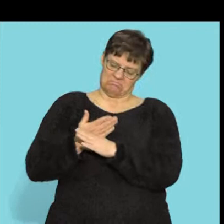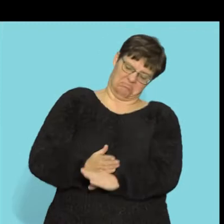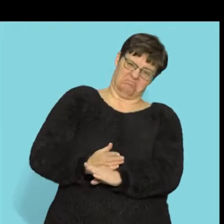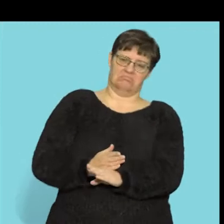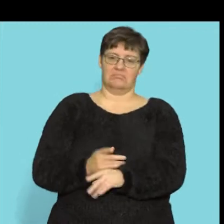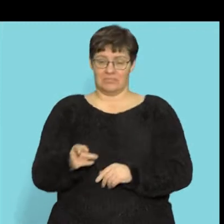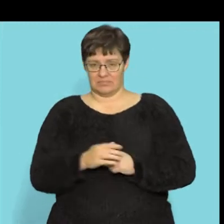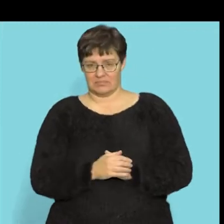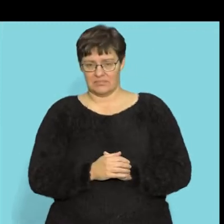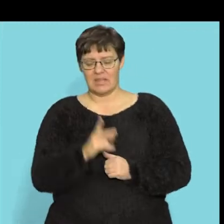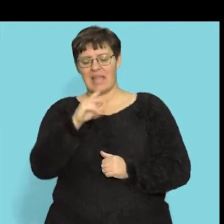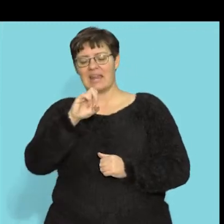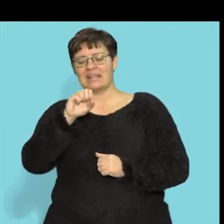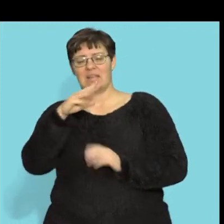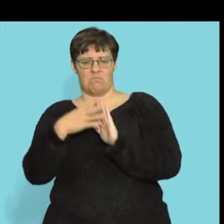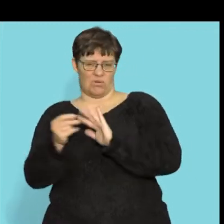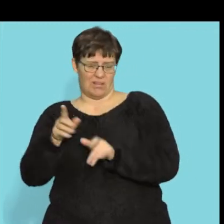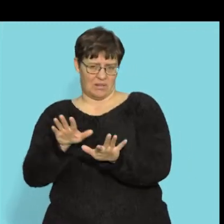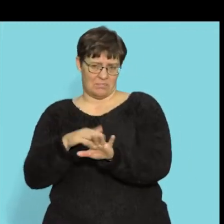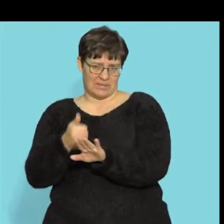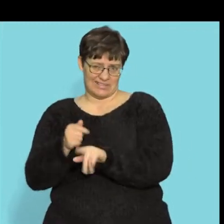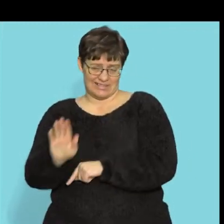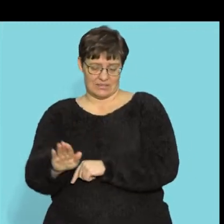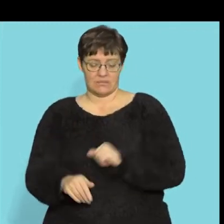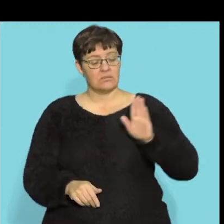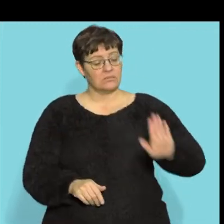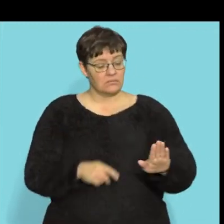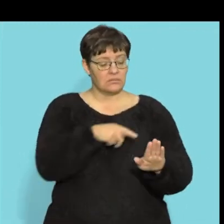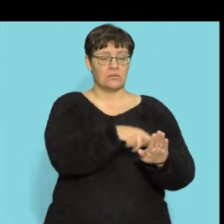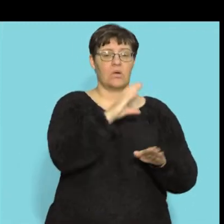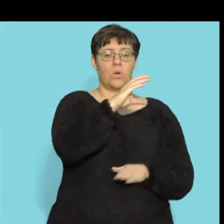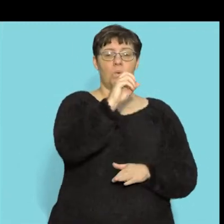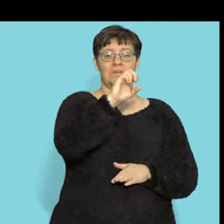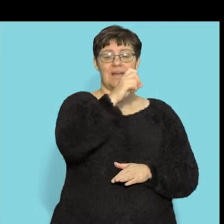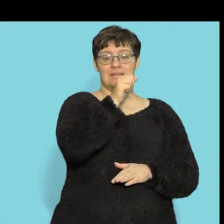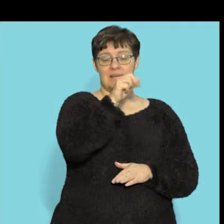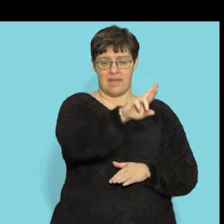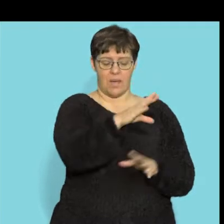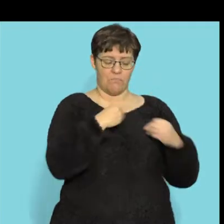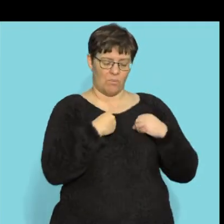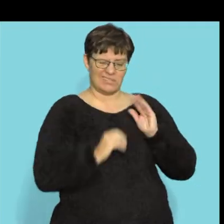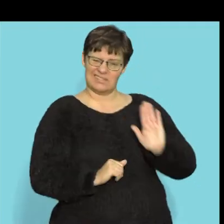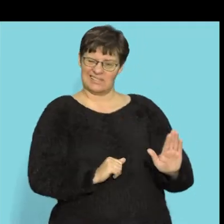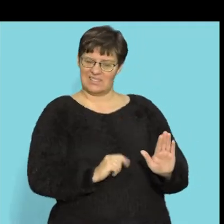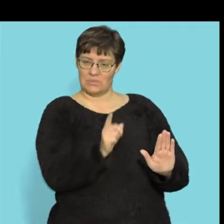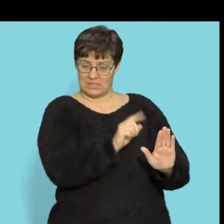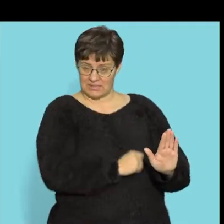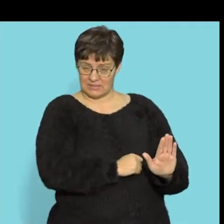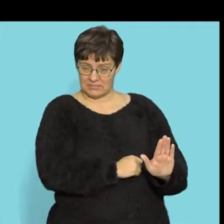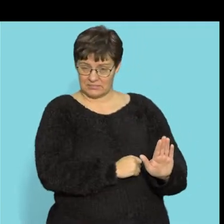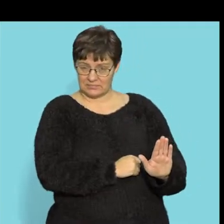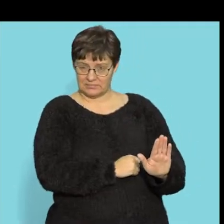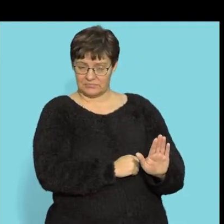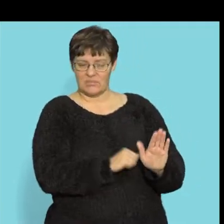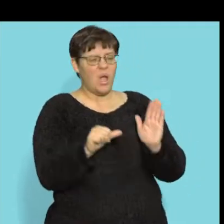Okay. And then let's look at what a conductor, in terms of properties, what are some of these important properties that we need